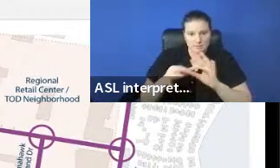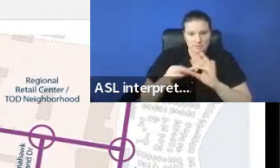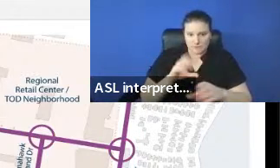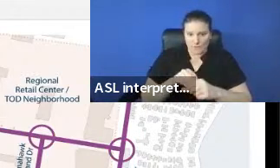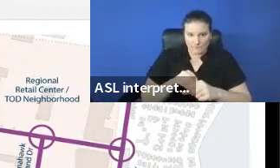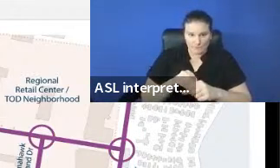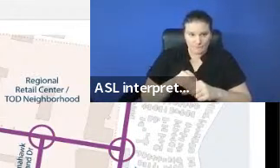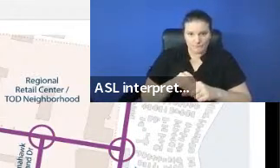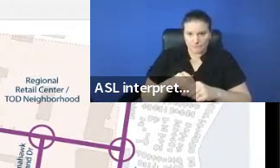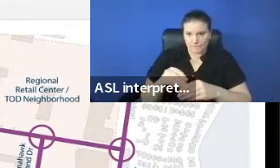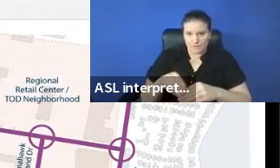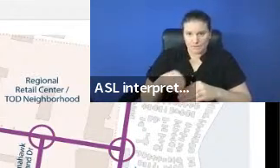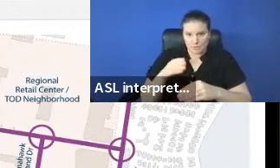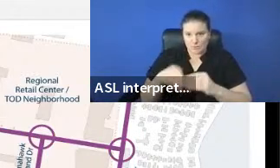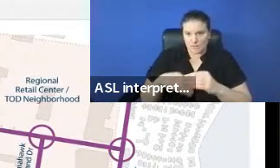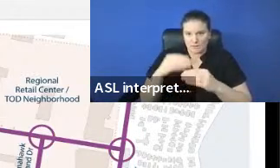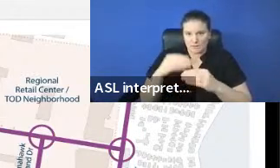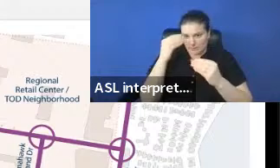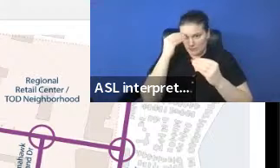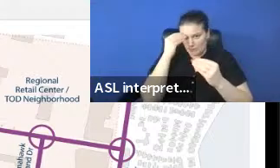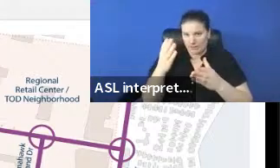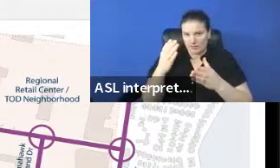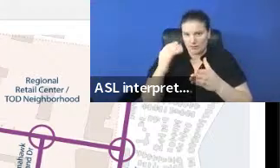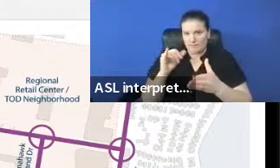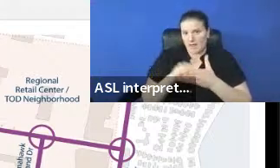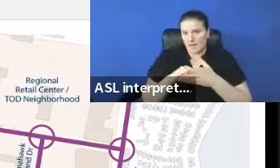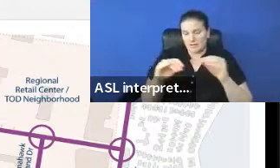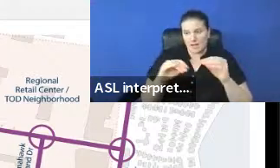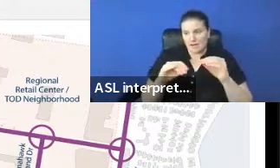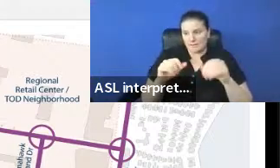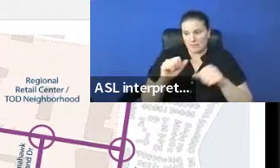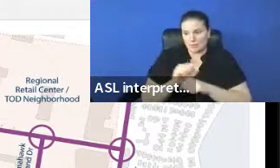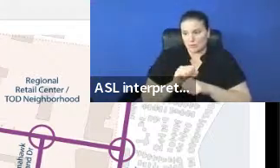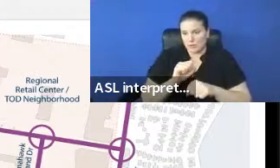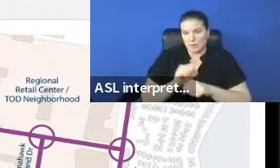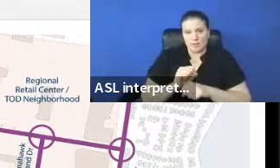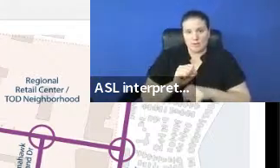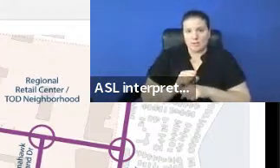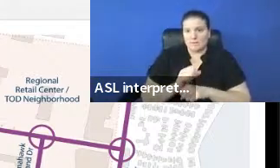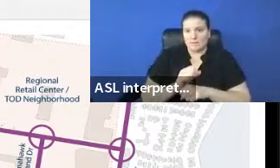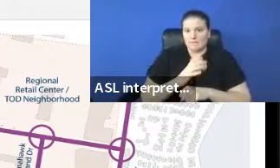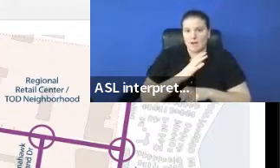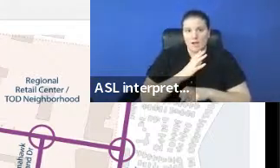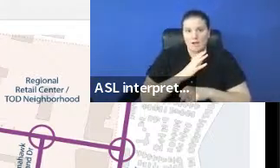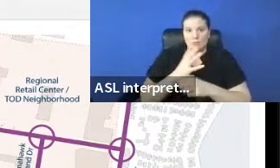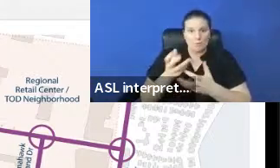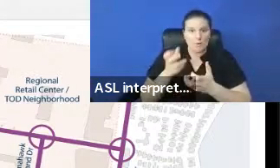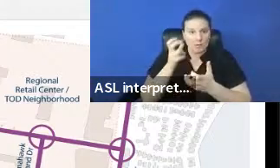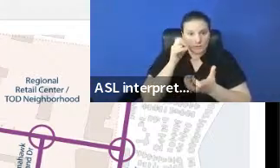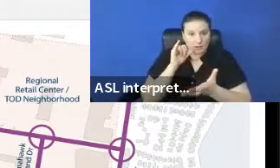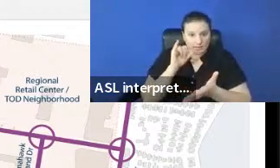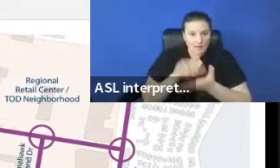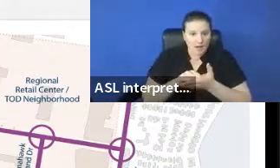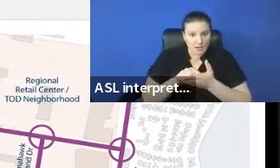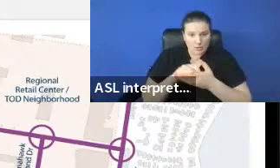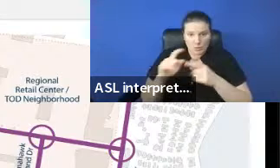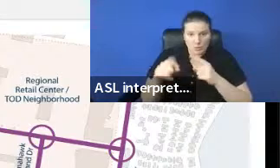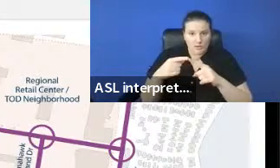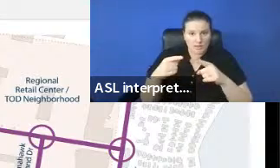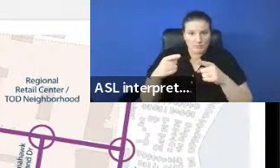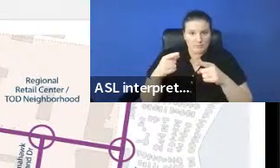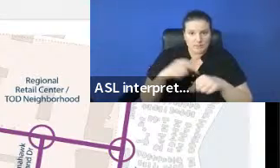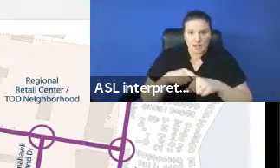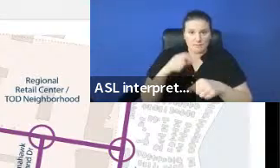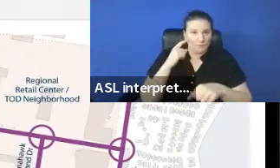get the rest of the information. So if none of these work, then that's what we want to hear when it comes time to the polling.